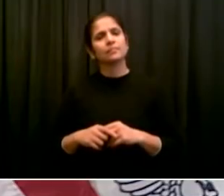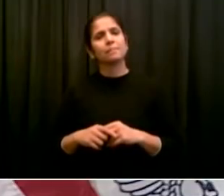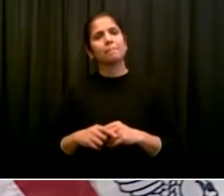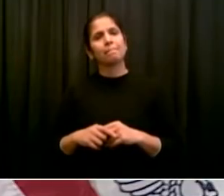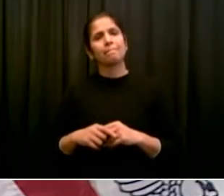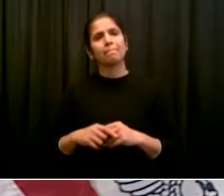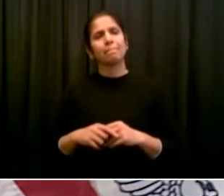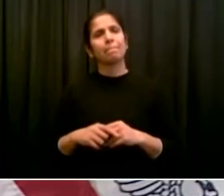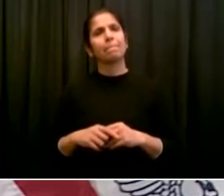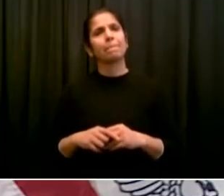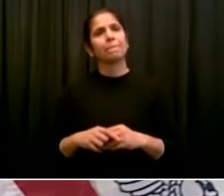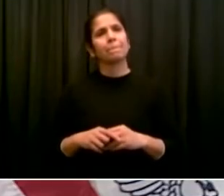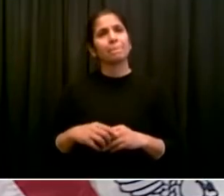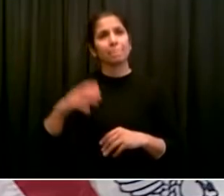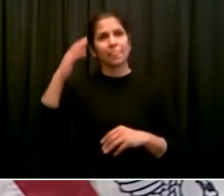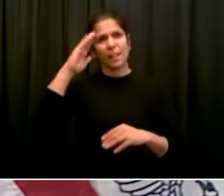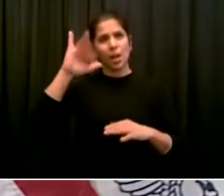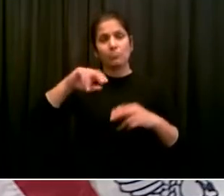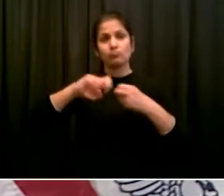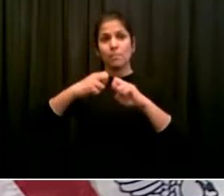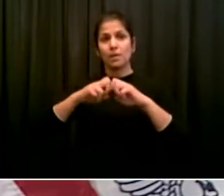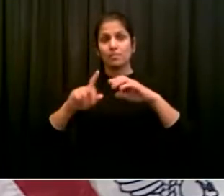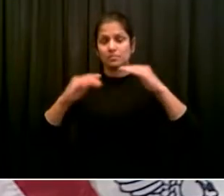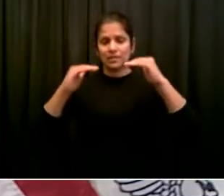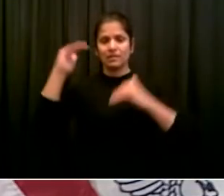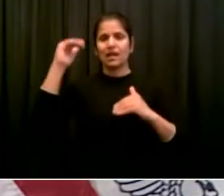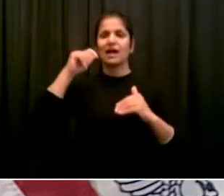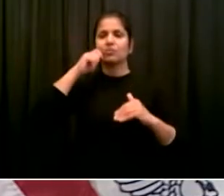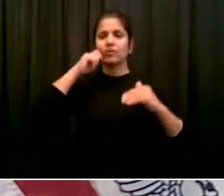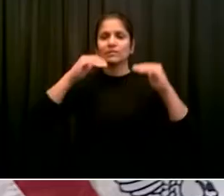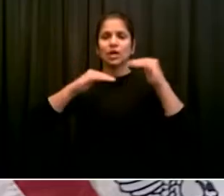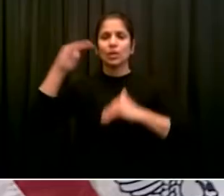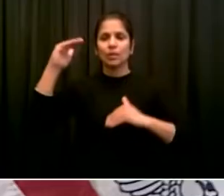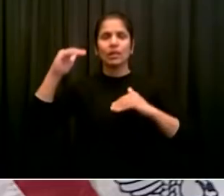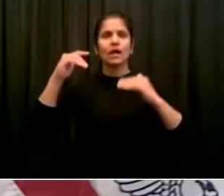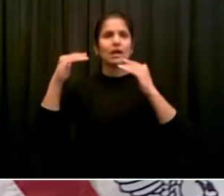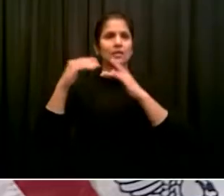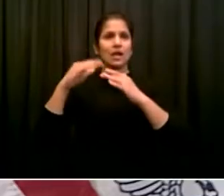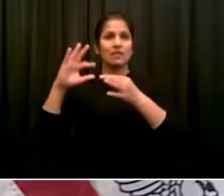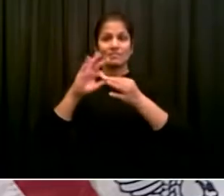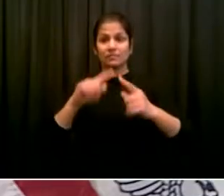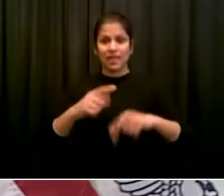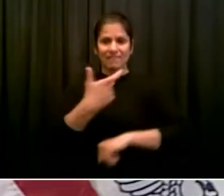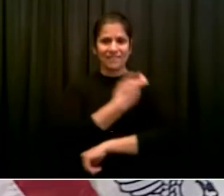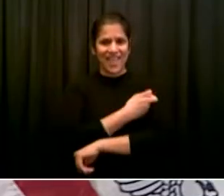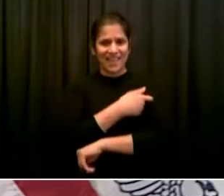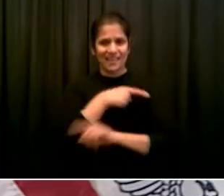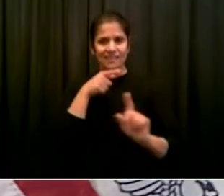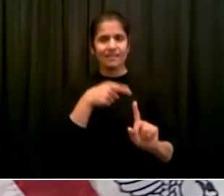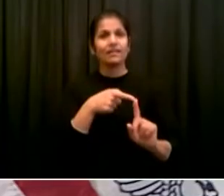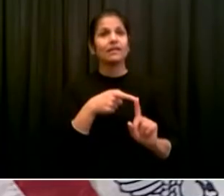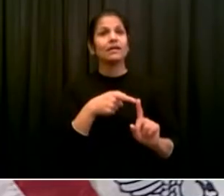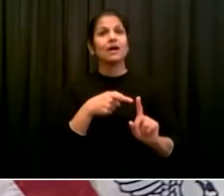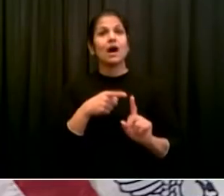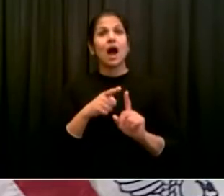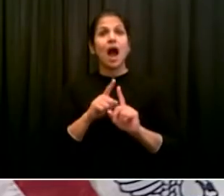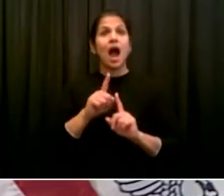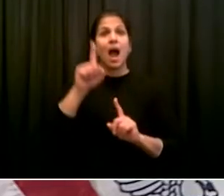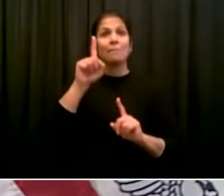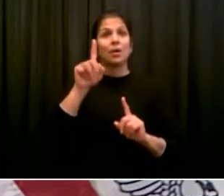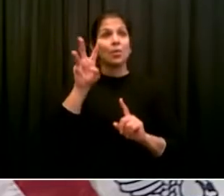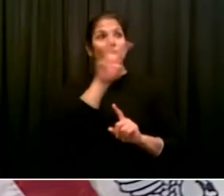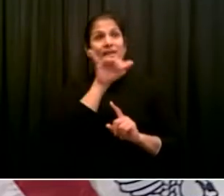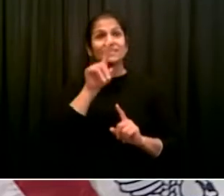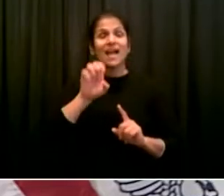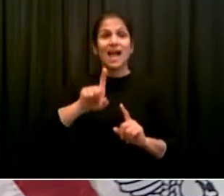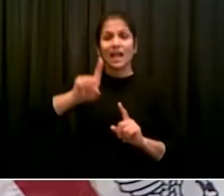inequities in delivering vaccine. If you're on the Upper East Side, you got a great chance. If you're in Harlem, not so much.